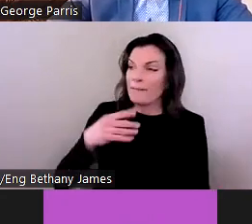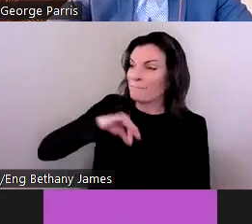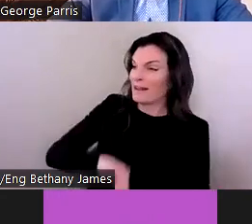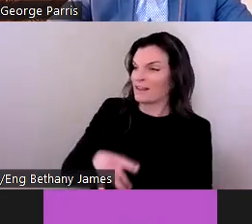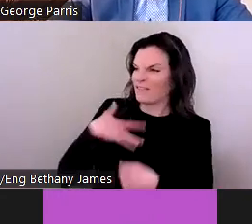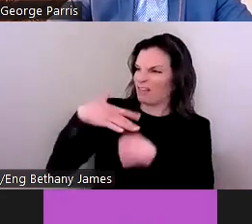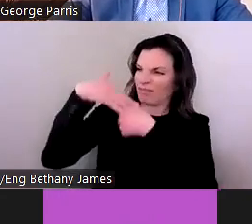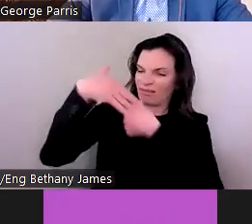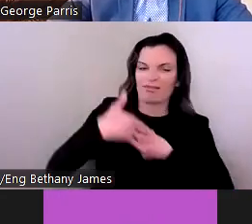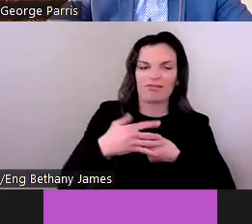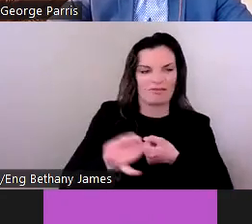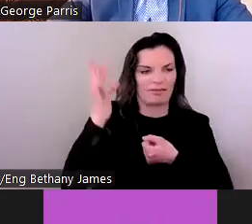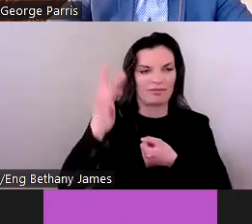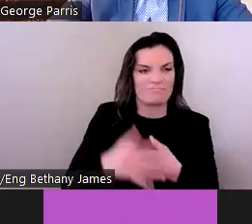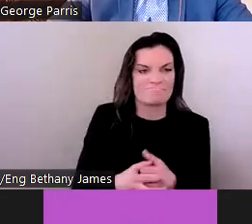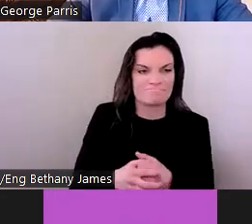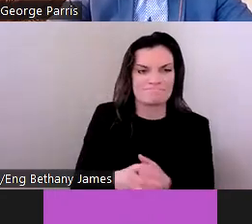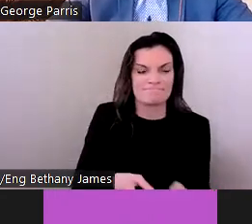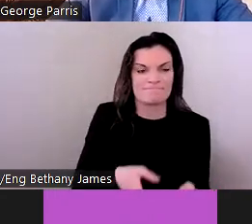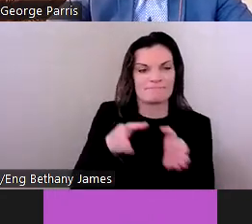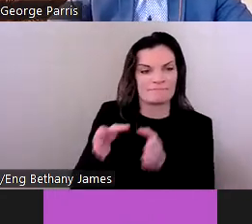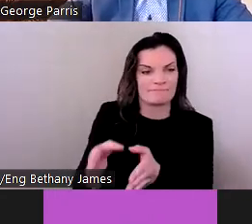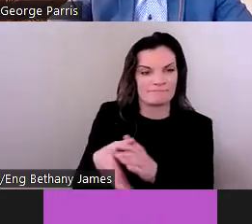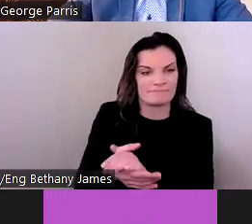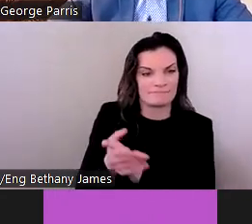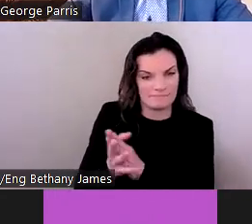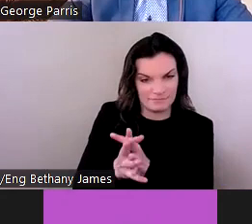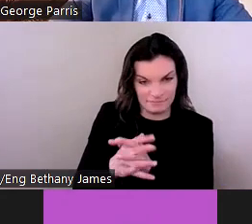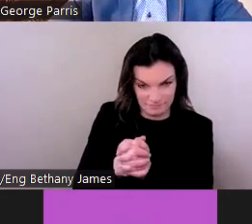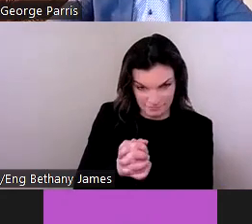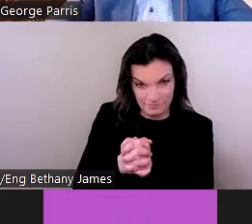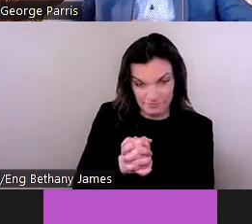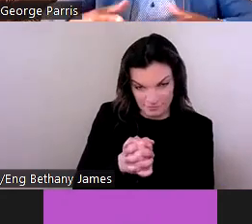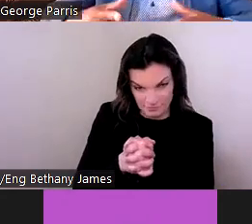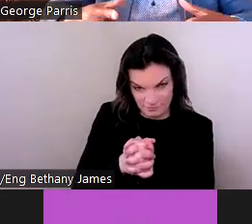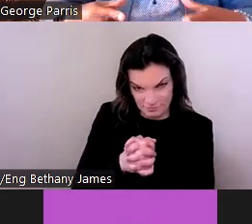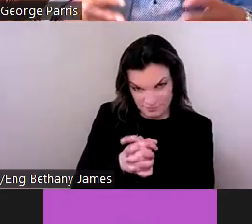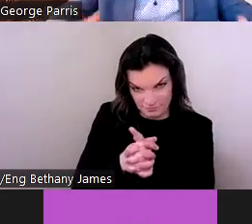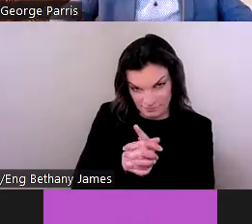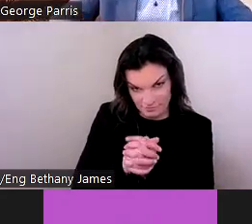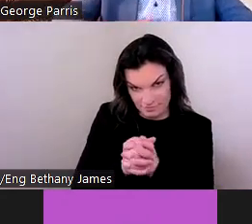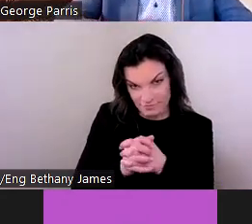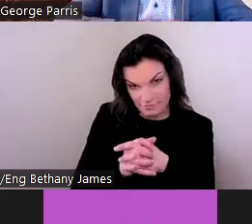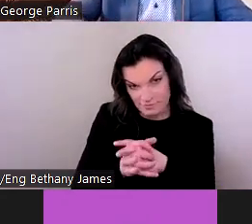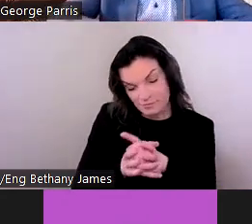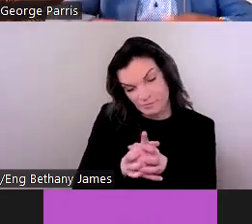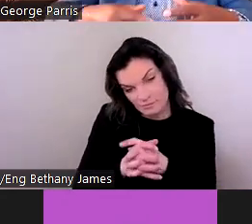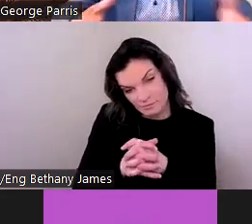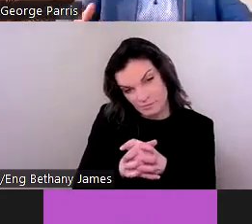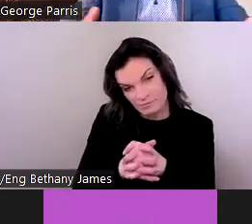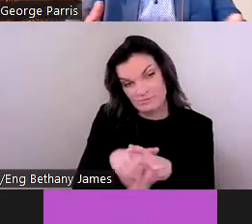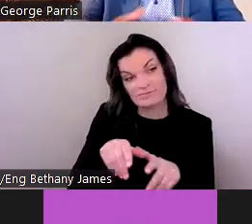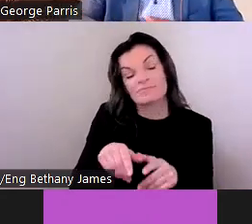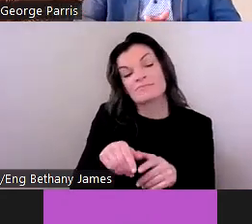that came out. A huge survey that they did. And again, these are surveys that are being